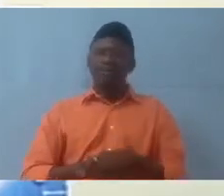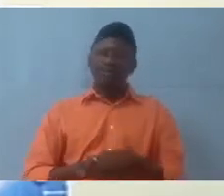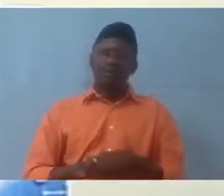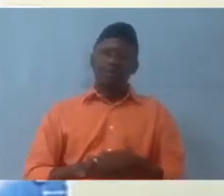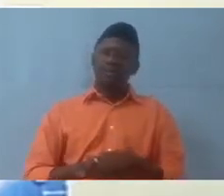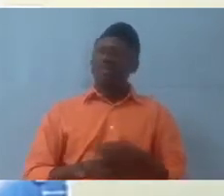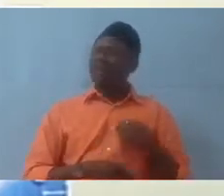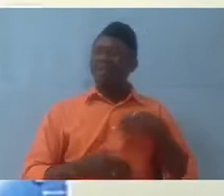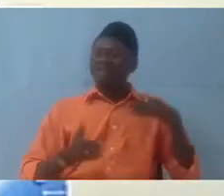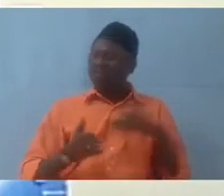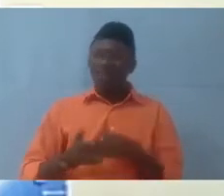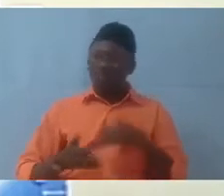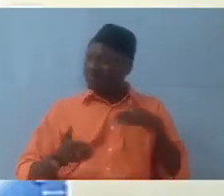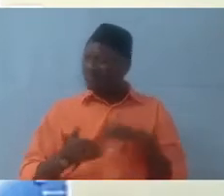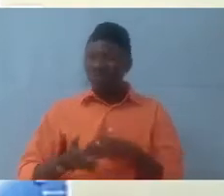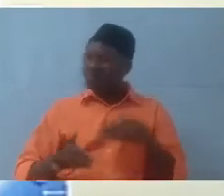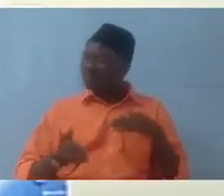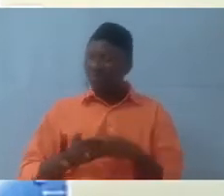an answer.